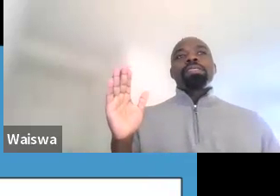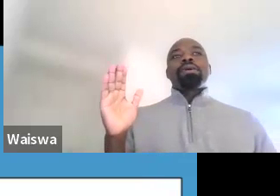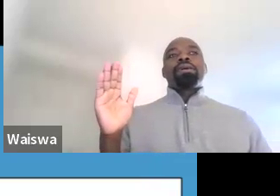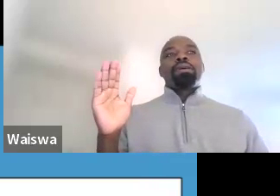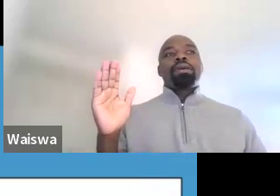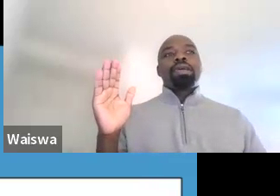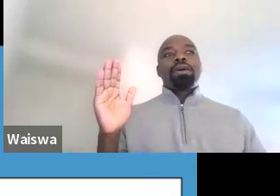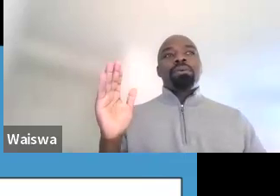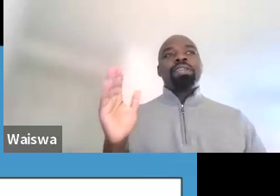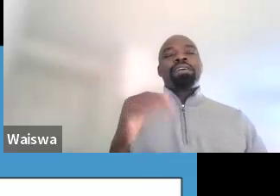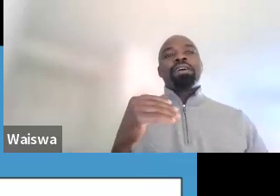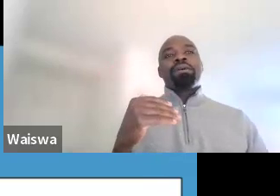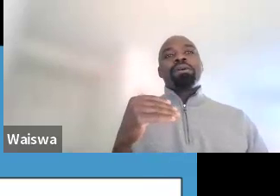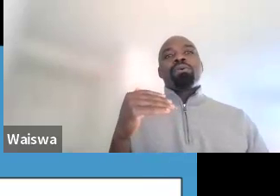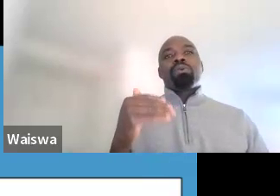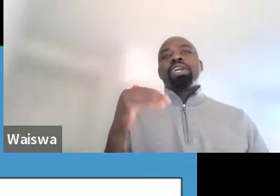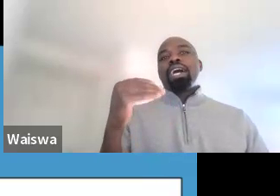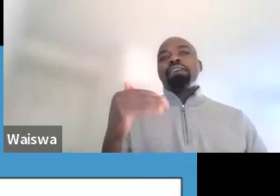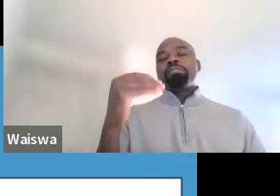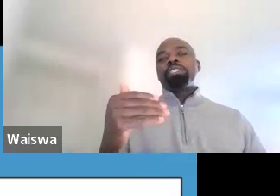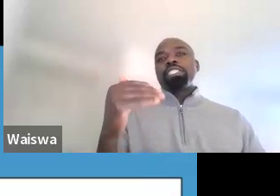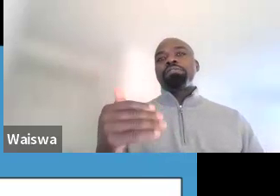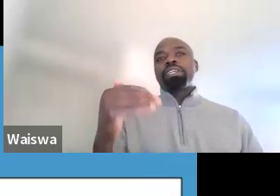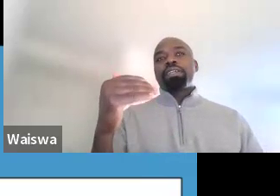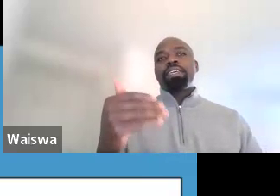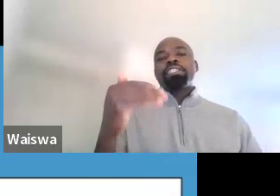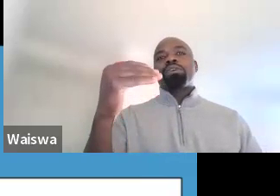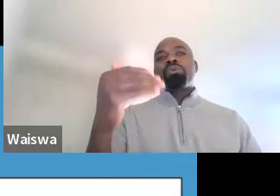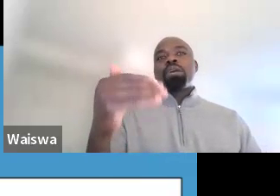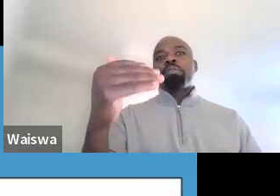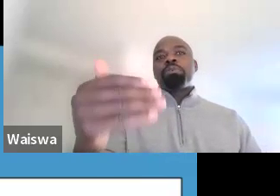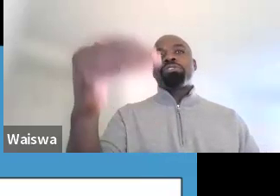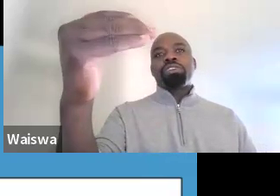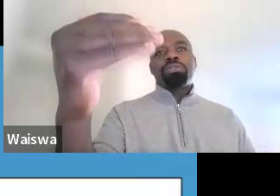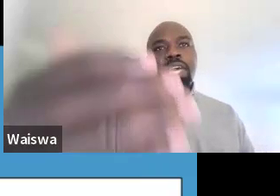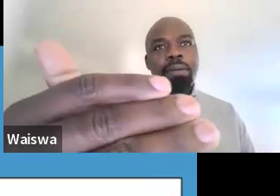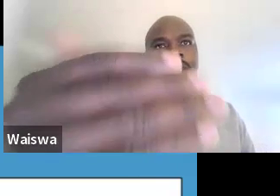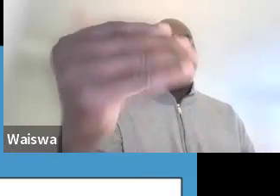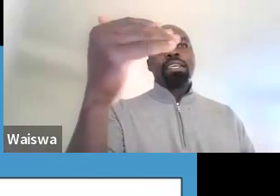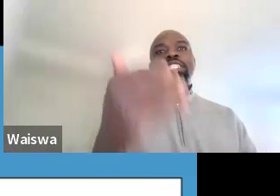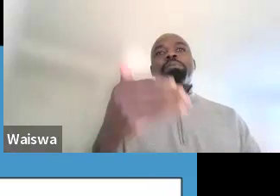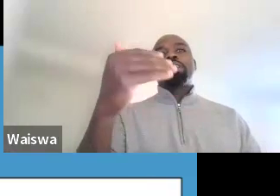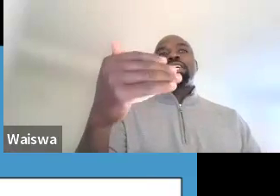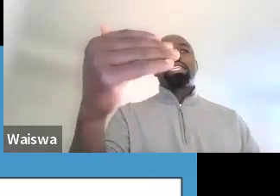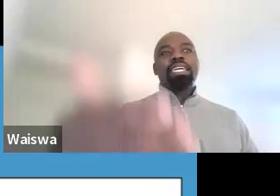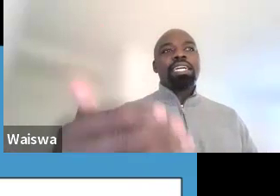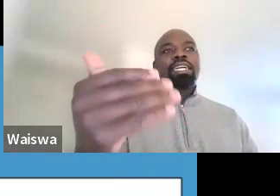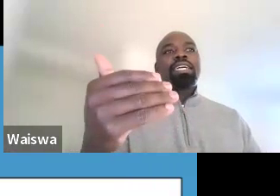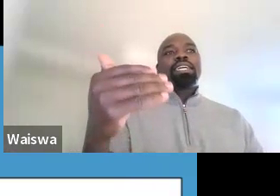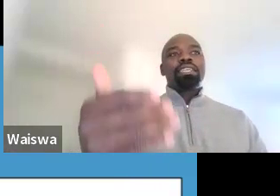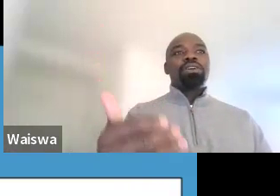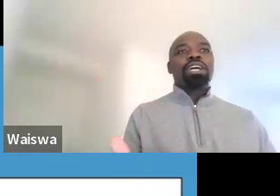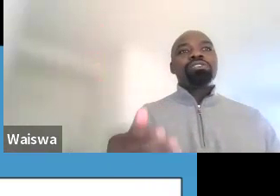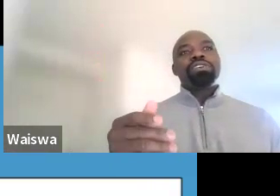So right there, we have specific things that we are proposing to them, steps that they can